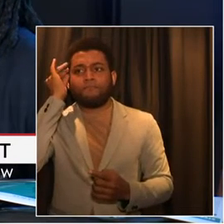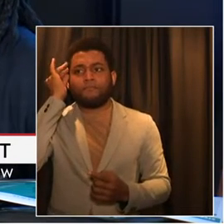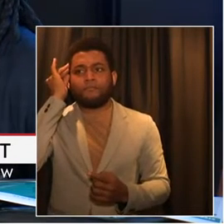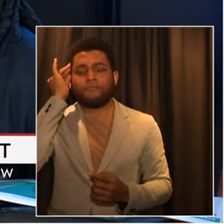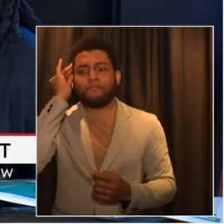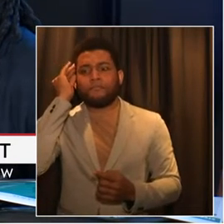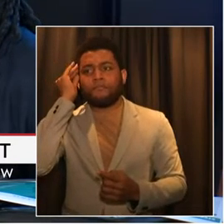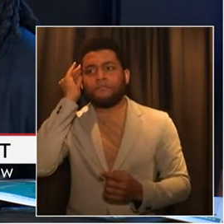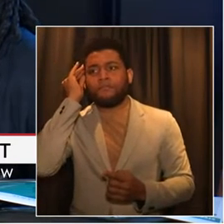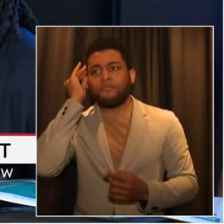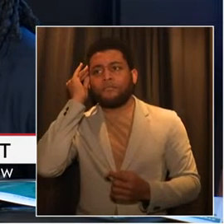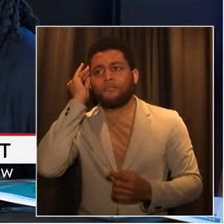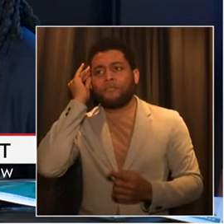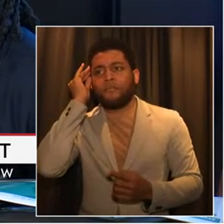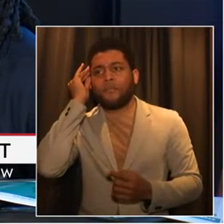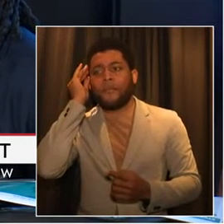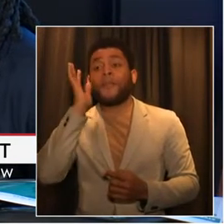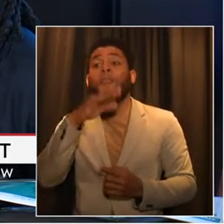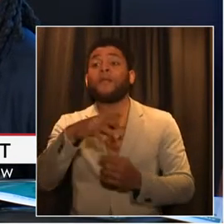Ticket amnesty in